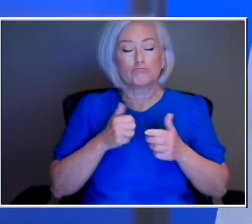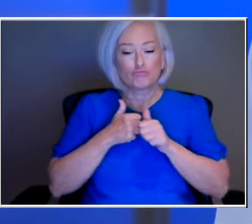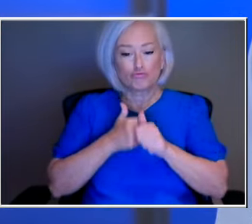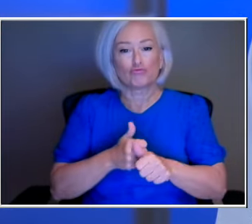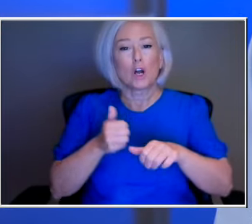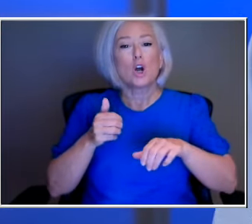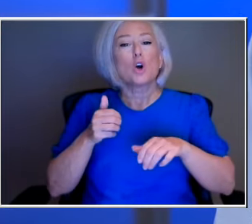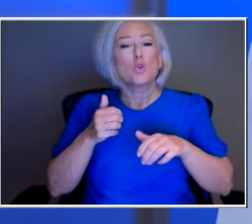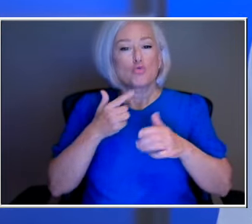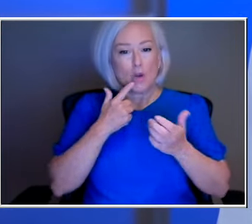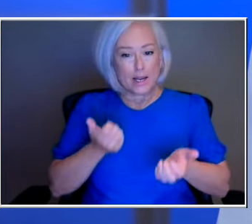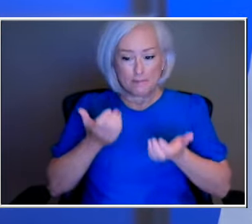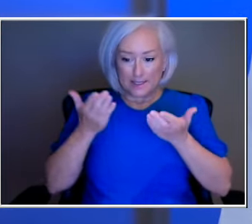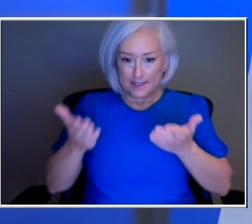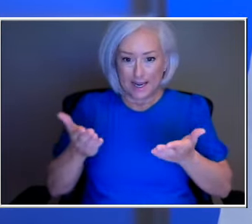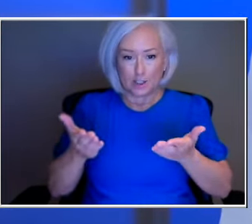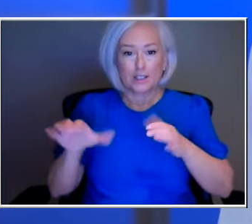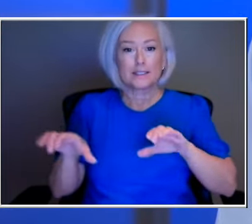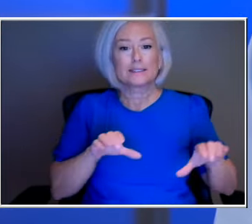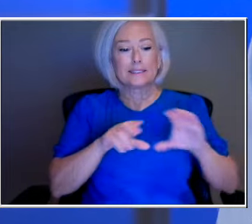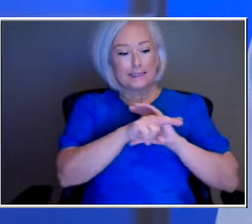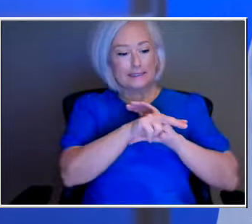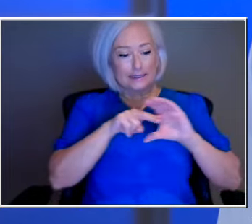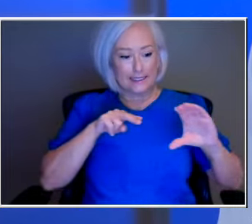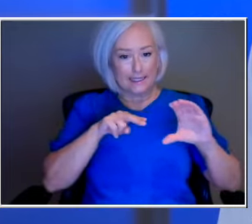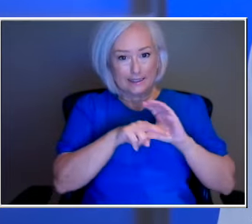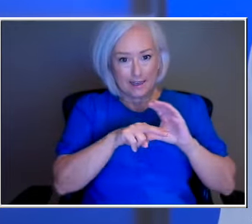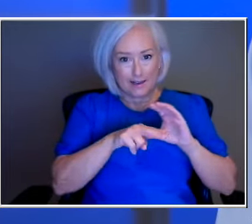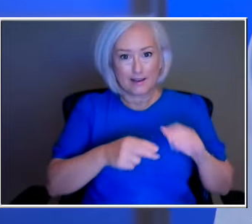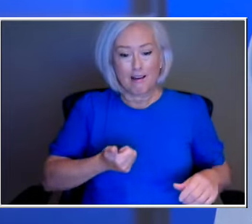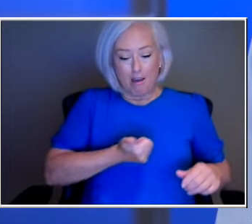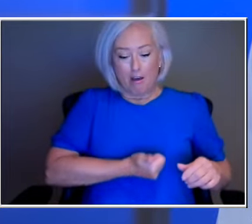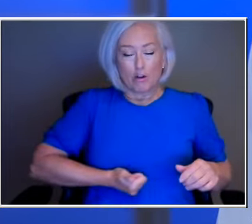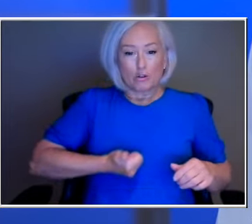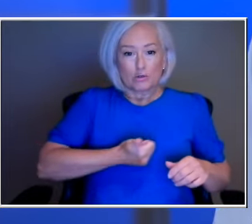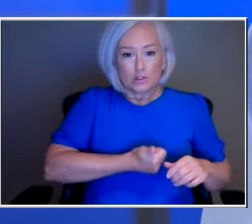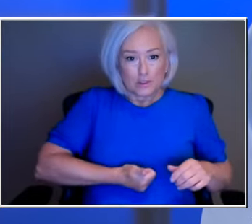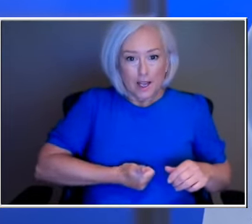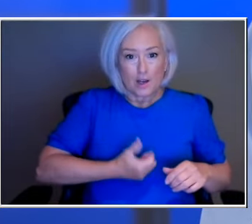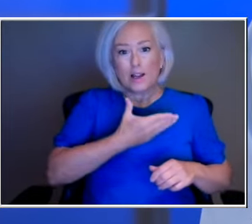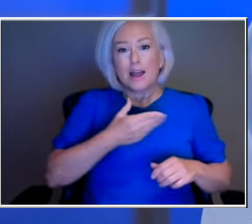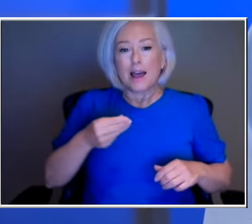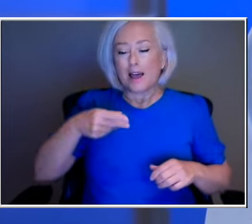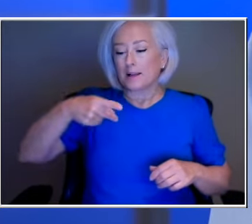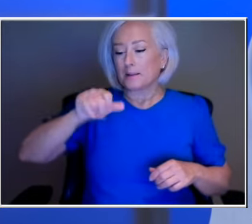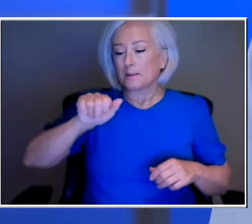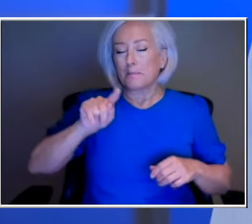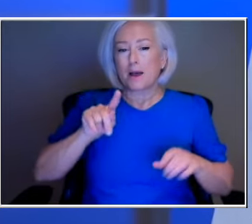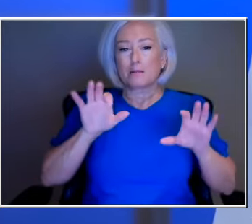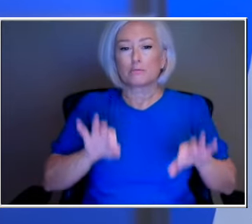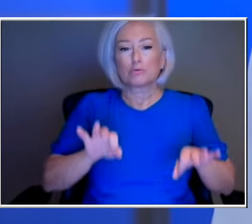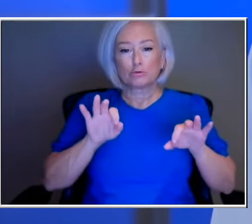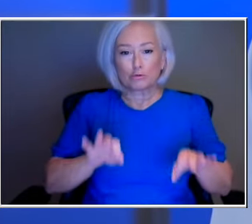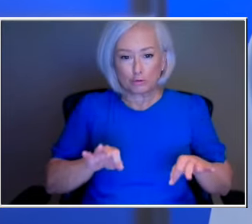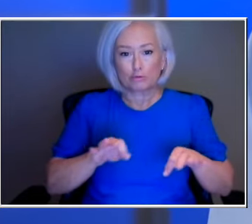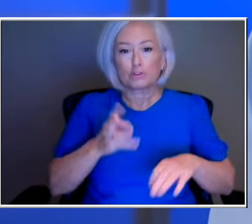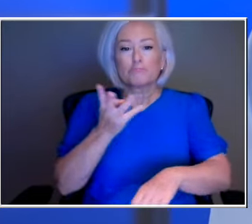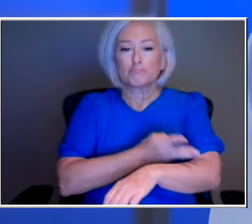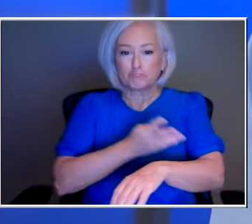CT scan, an endoscopic ultrasound, and a PET scan. And that led us to the